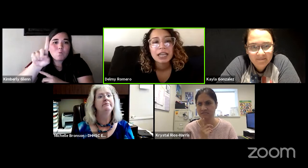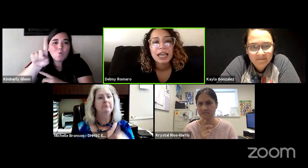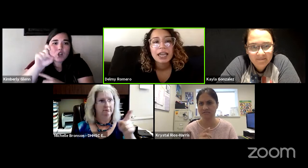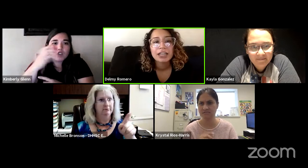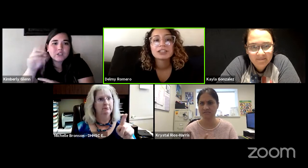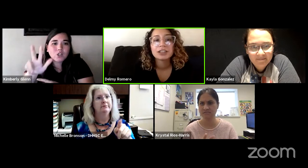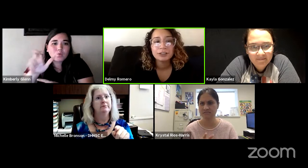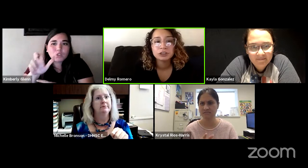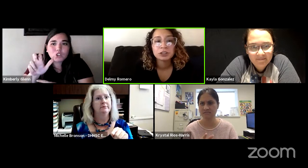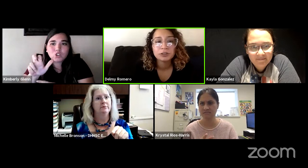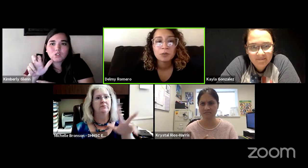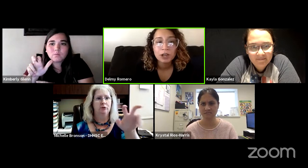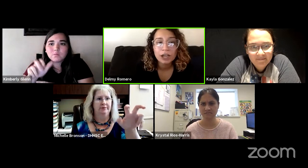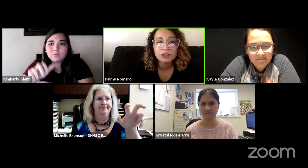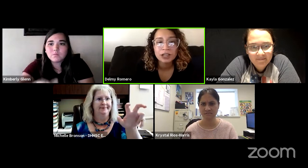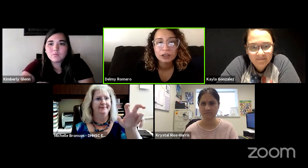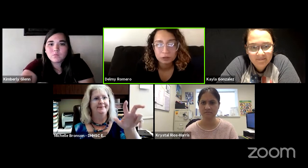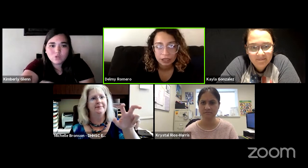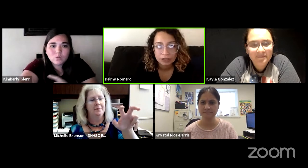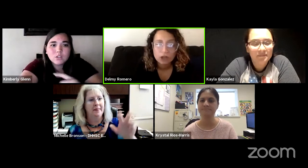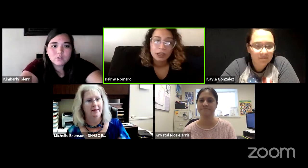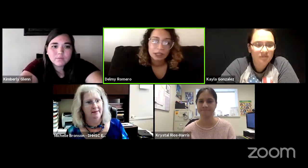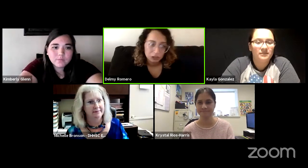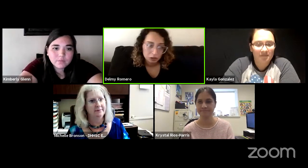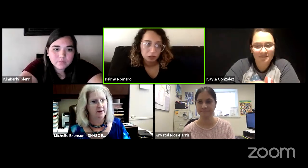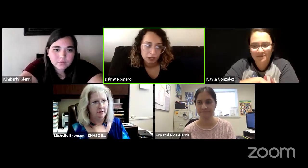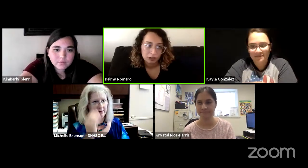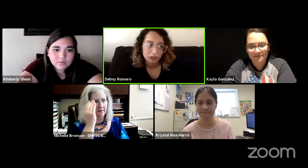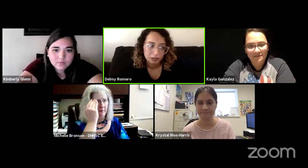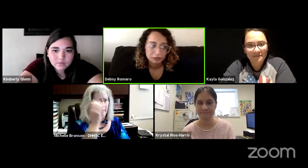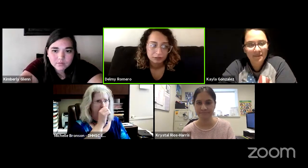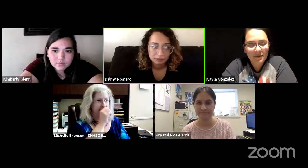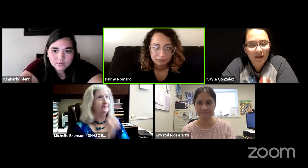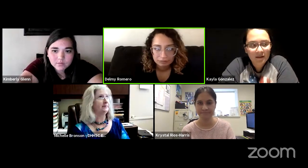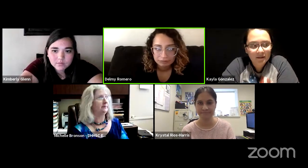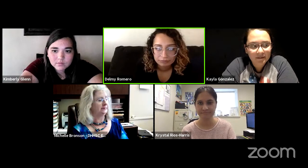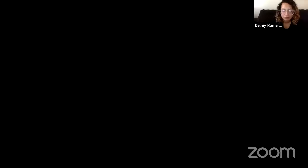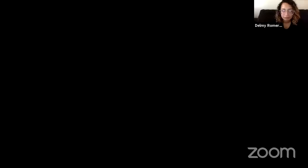300. It's deaf trivia 100 and 300. Okay, let's do 300.